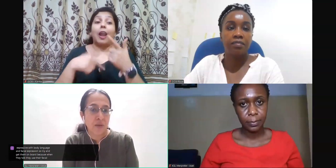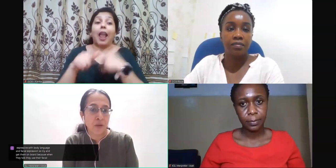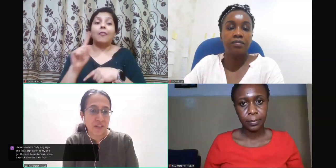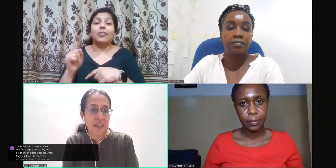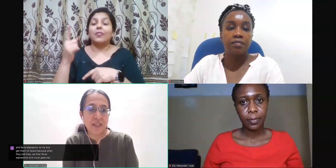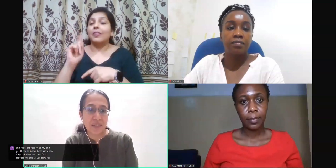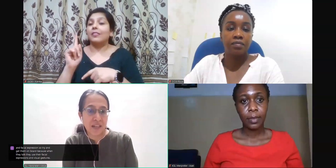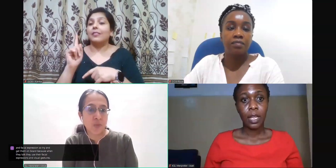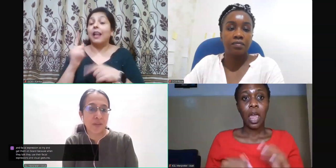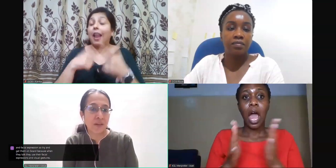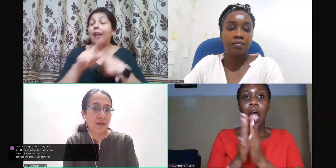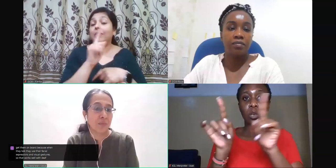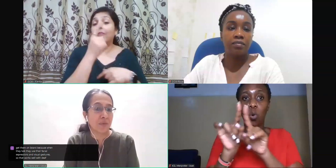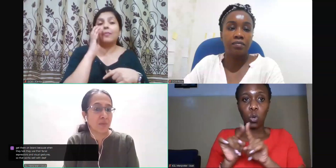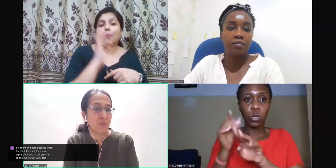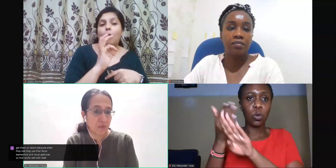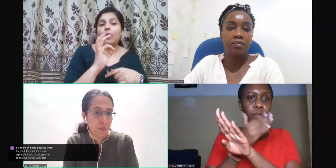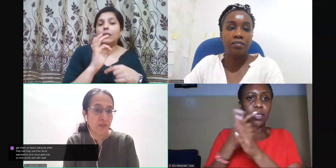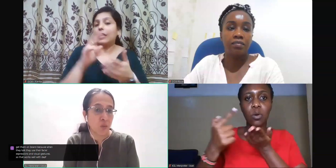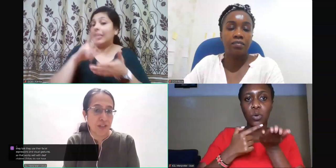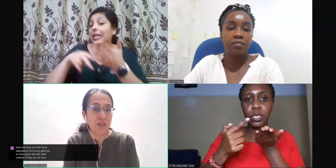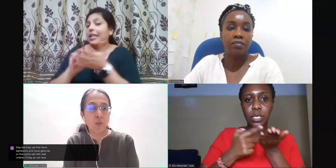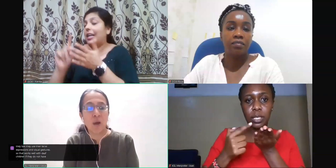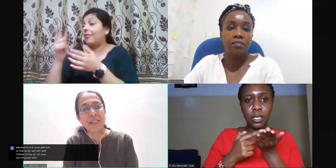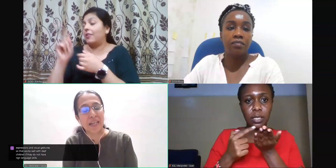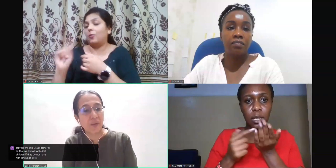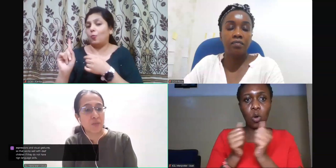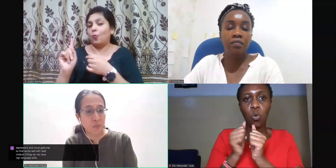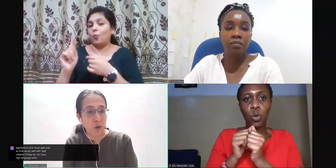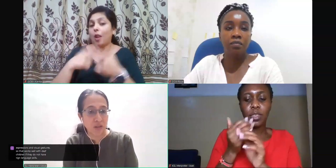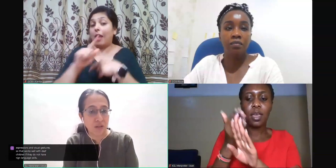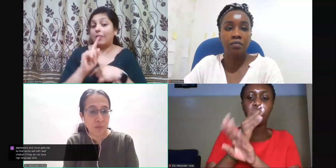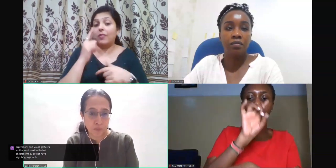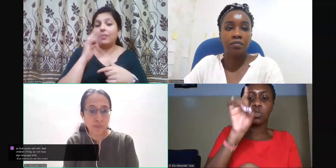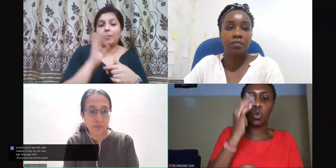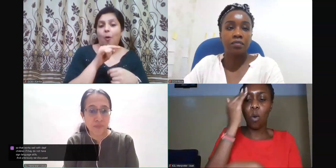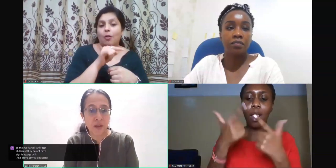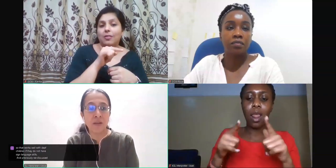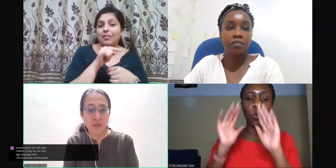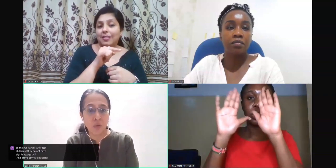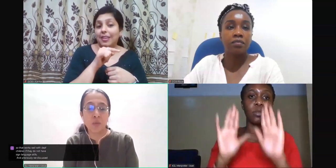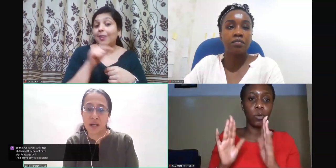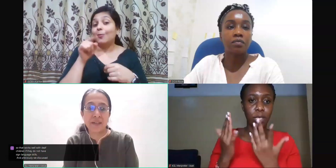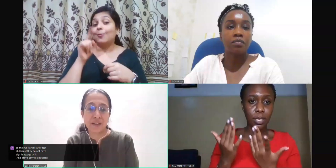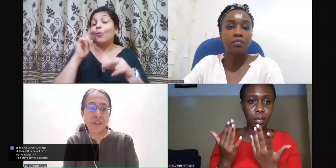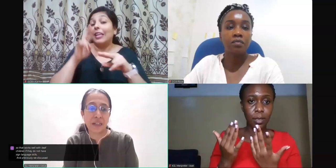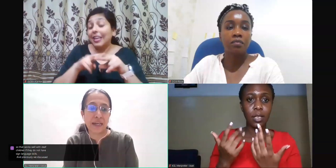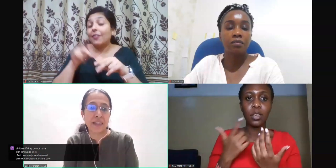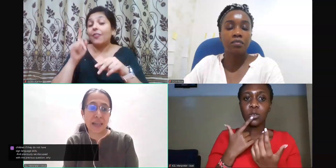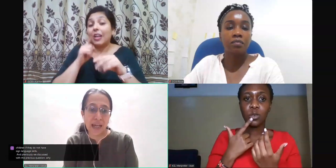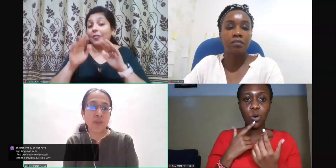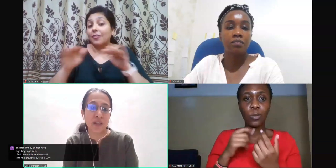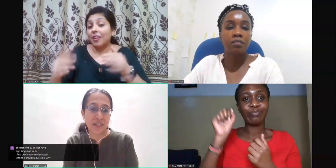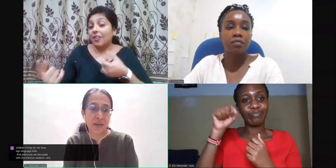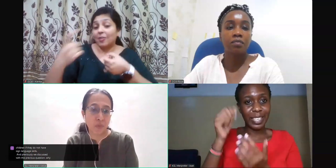And previously we discussed with the previous question, why is language important? So, right, definitely,